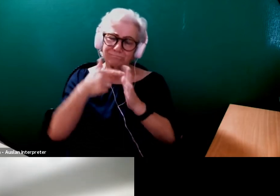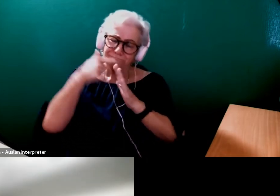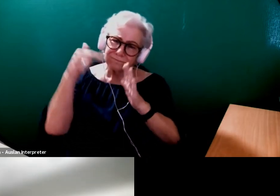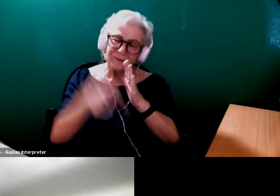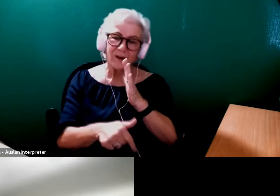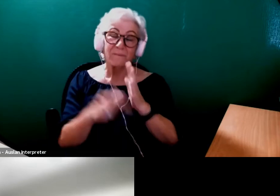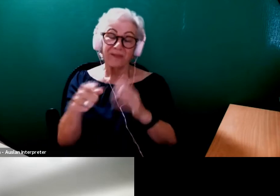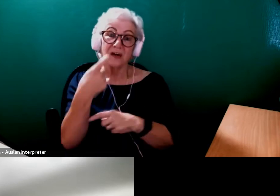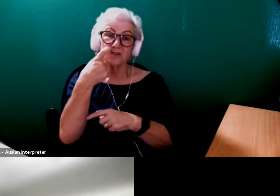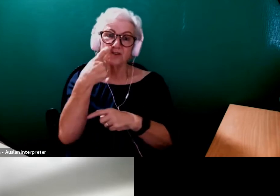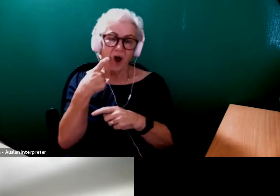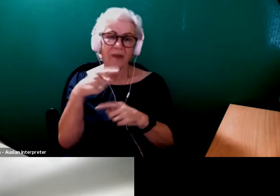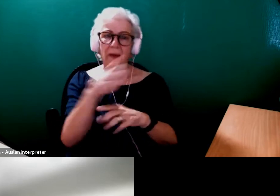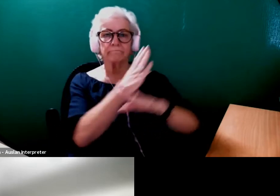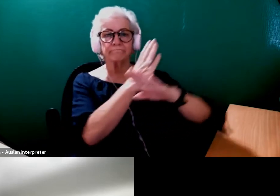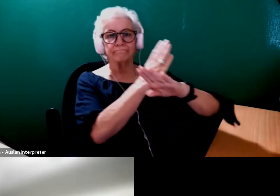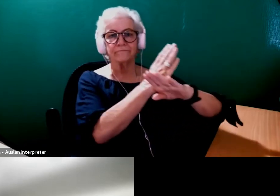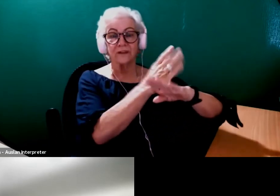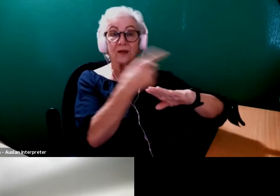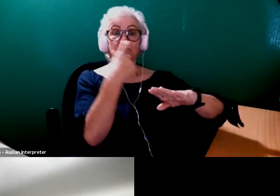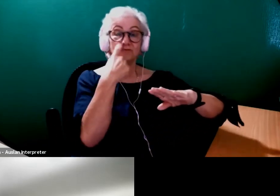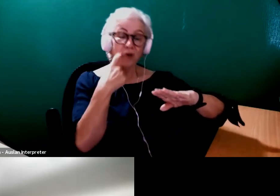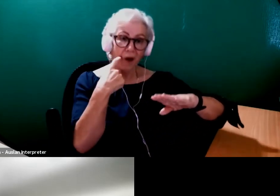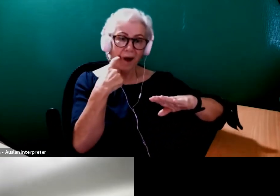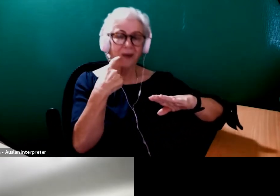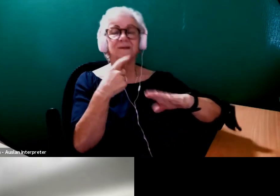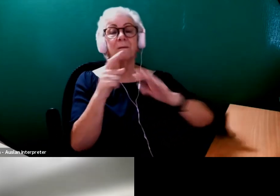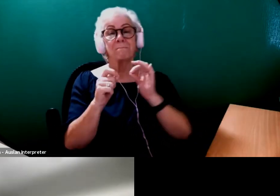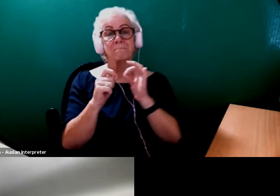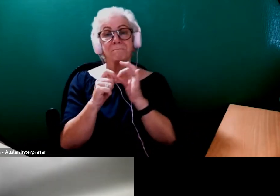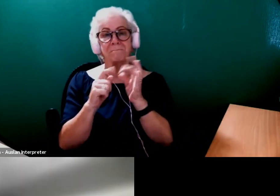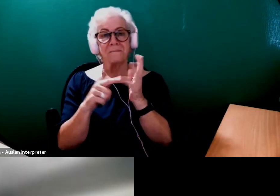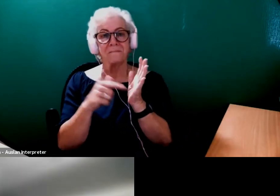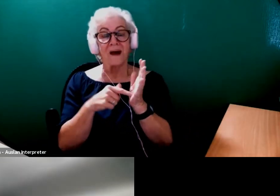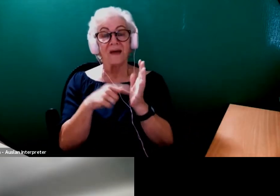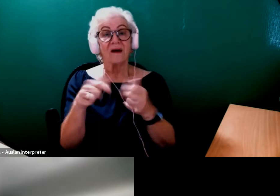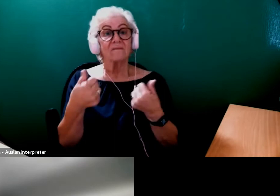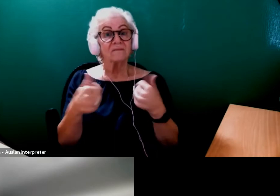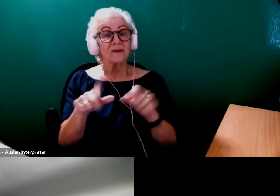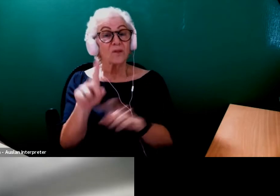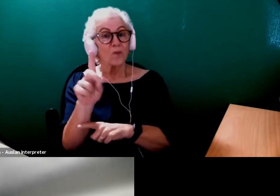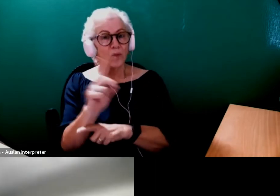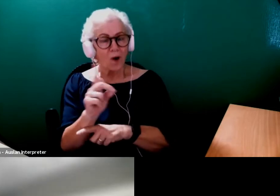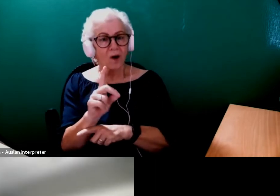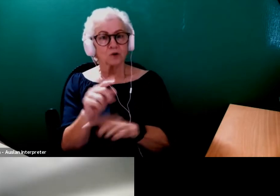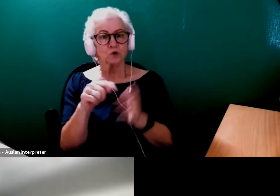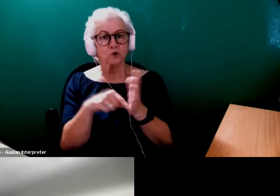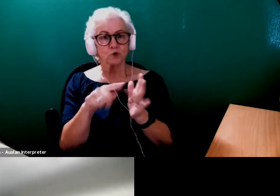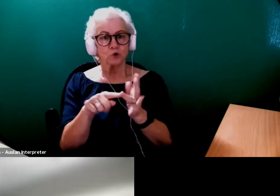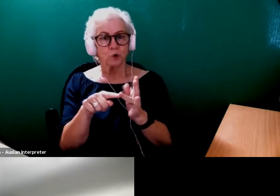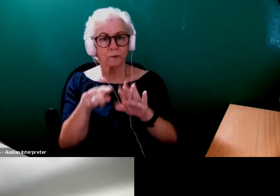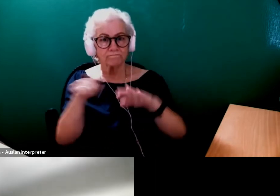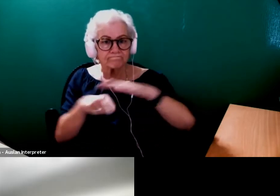and they were turned back. But they were able to penetrate that market in